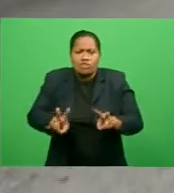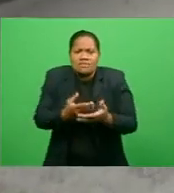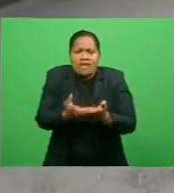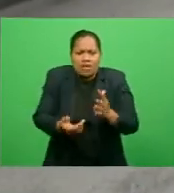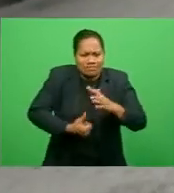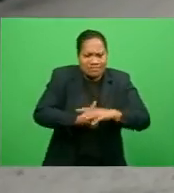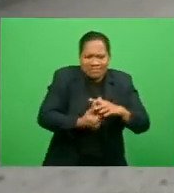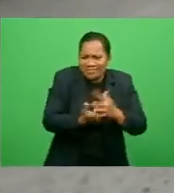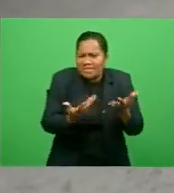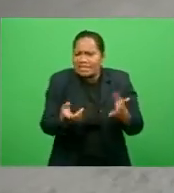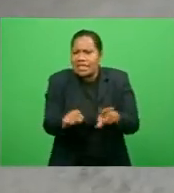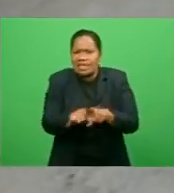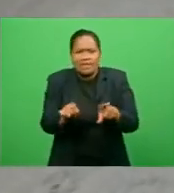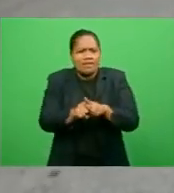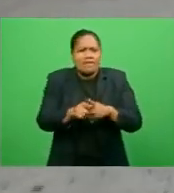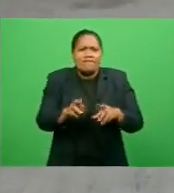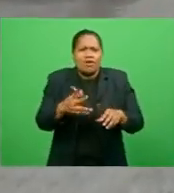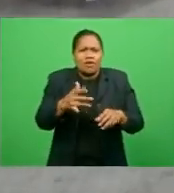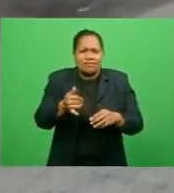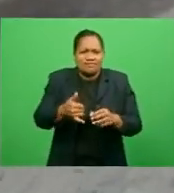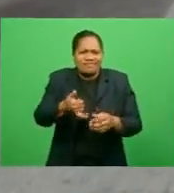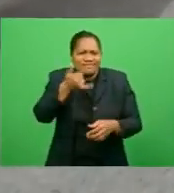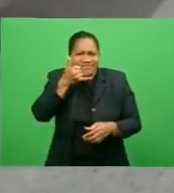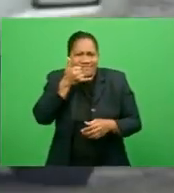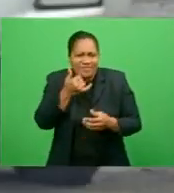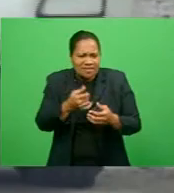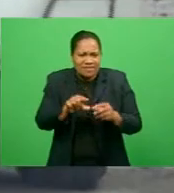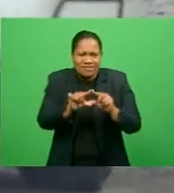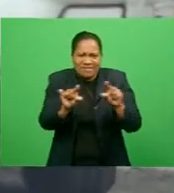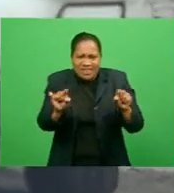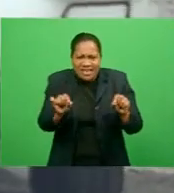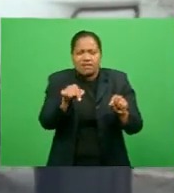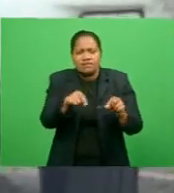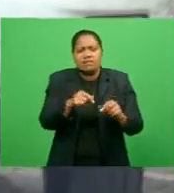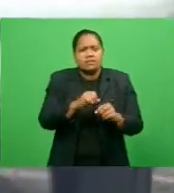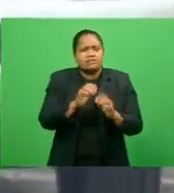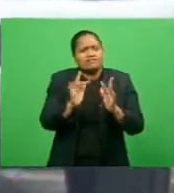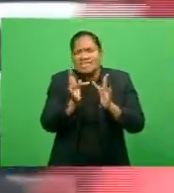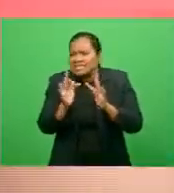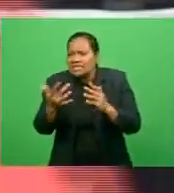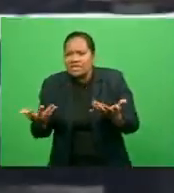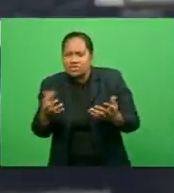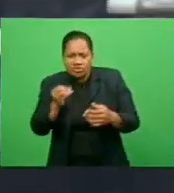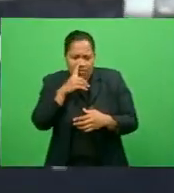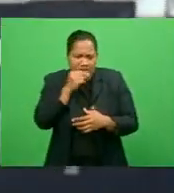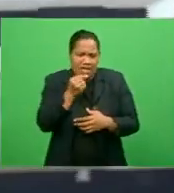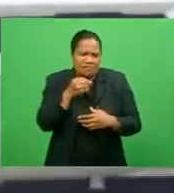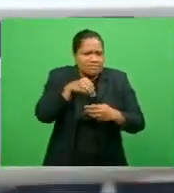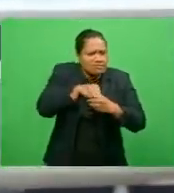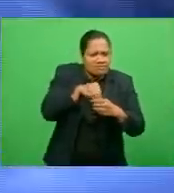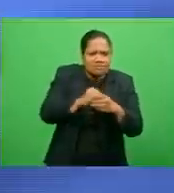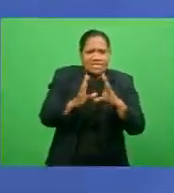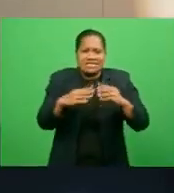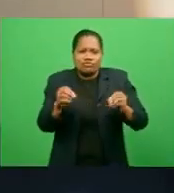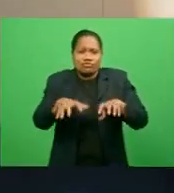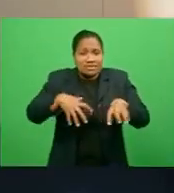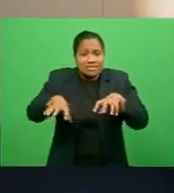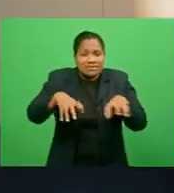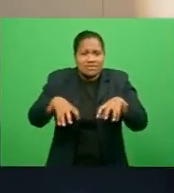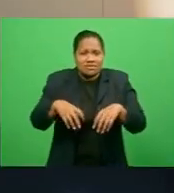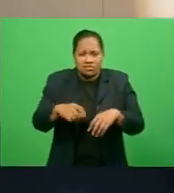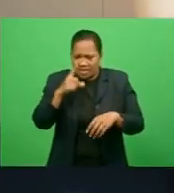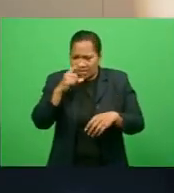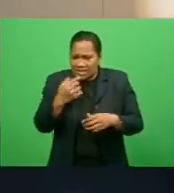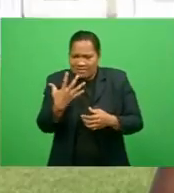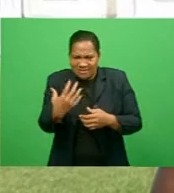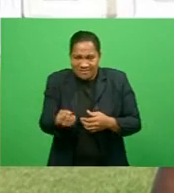example, recharge cards, internet, etc., and they do go and engage in sexual activities to obtain money to be able to buy